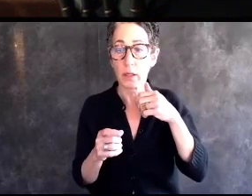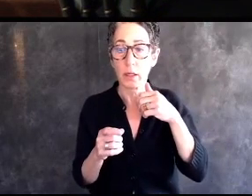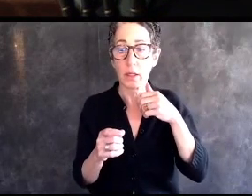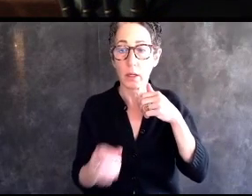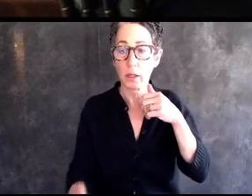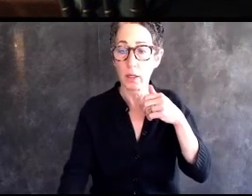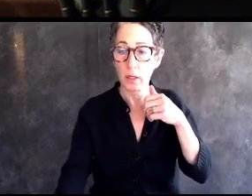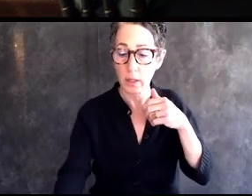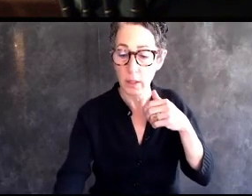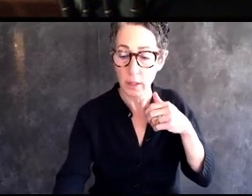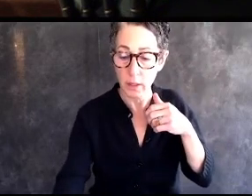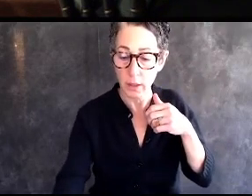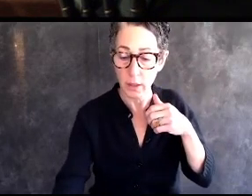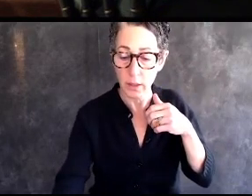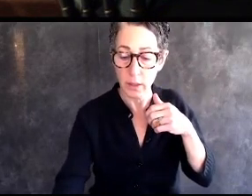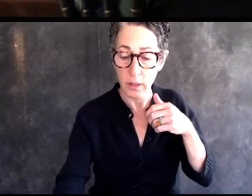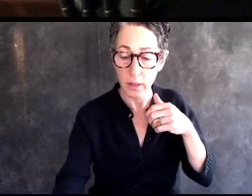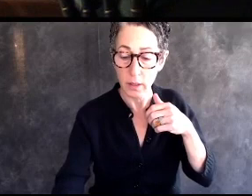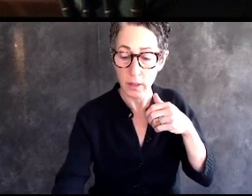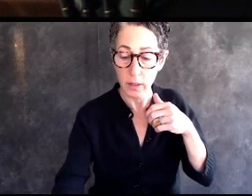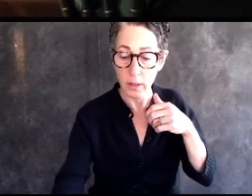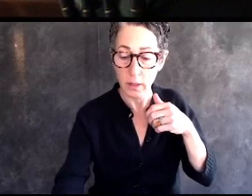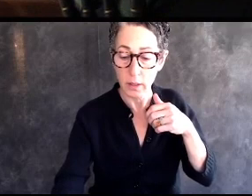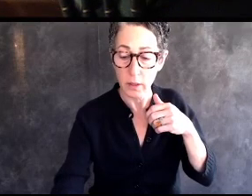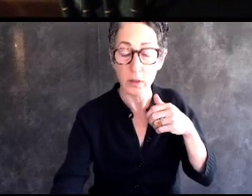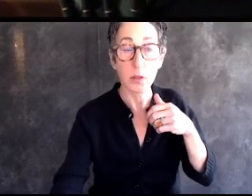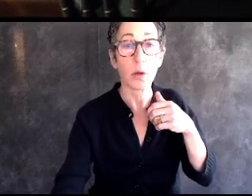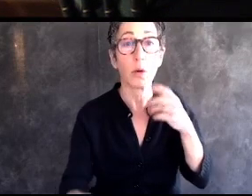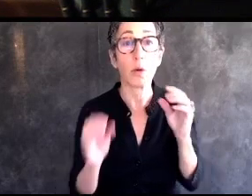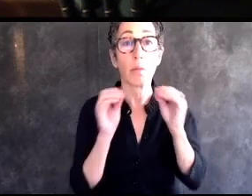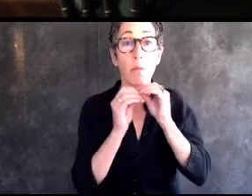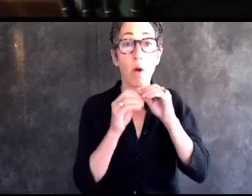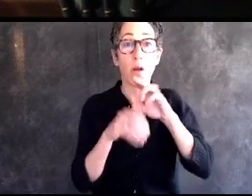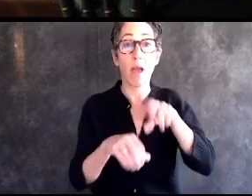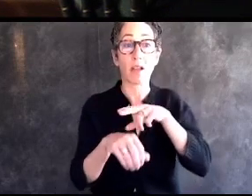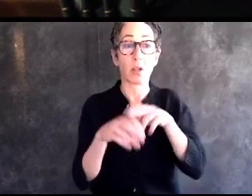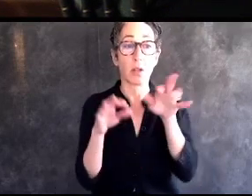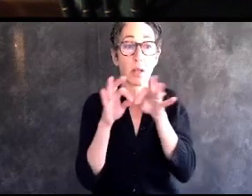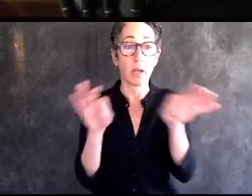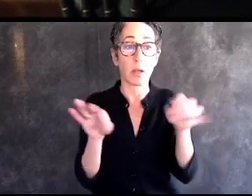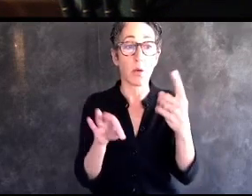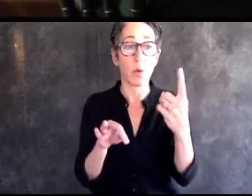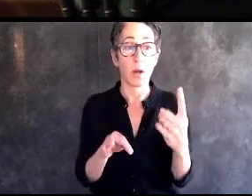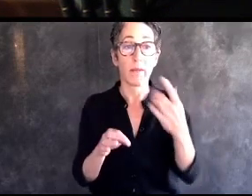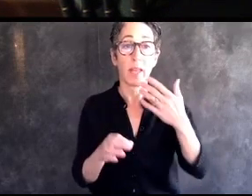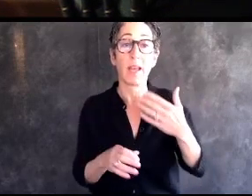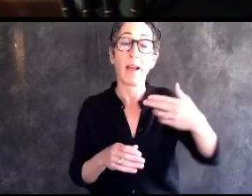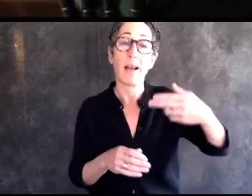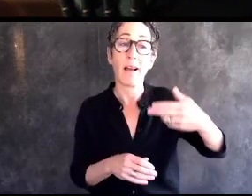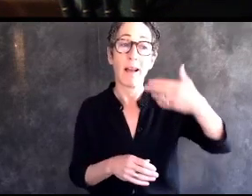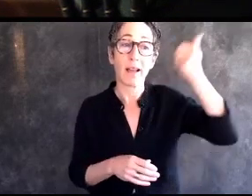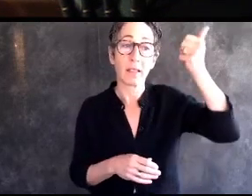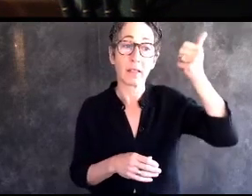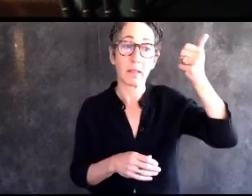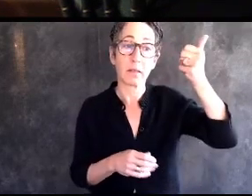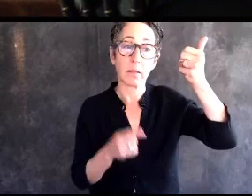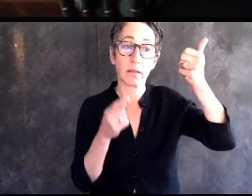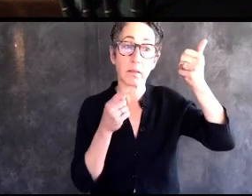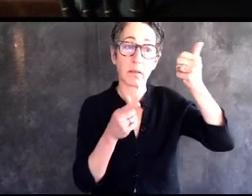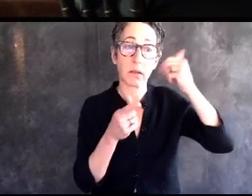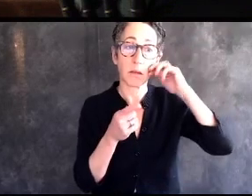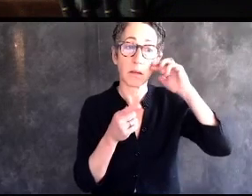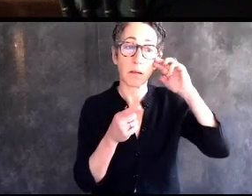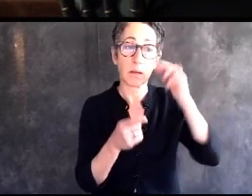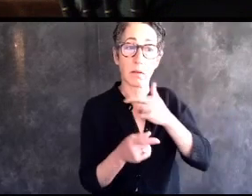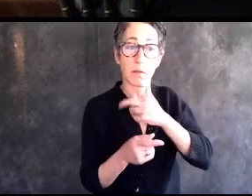20 and more counting national languages, with one of the highest religious diversity in the world, which means that we have